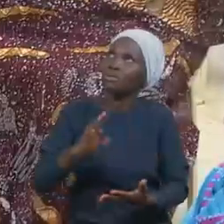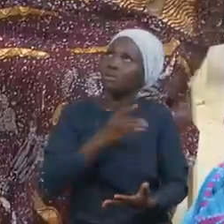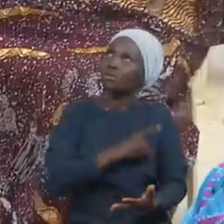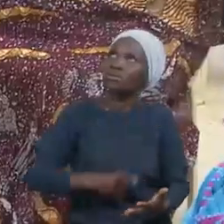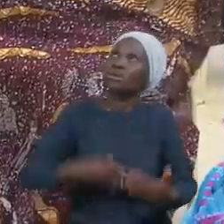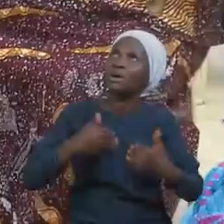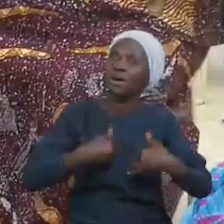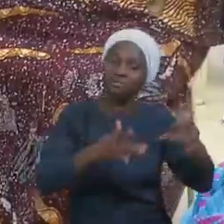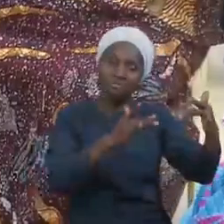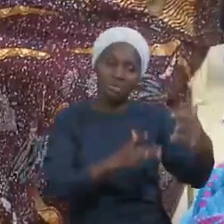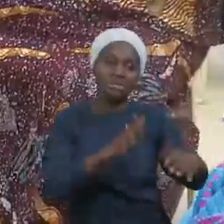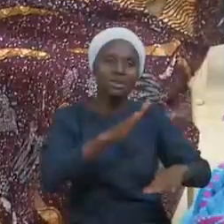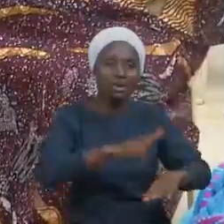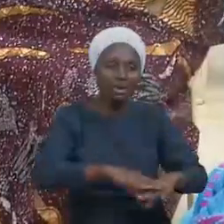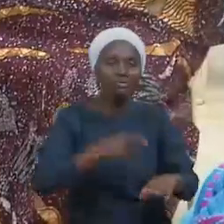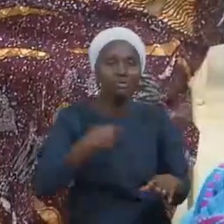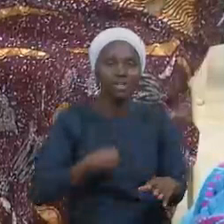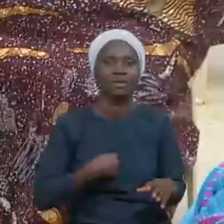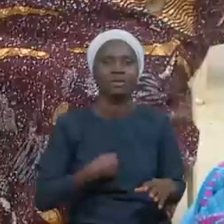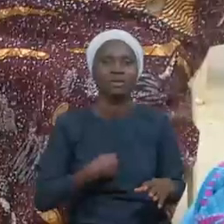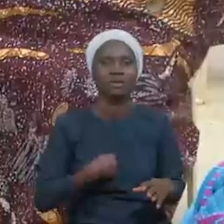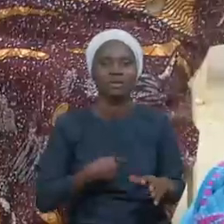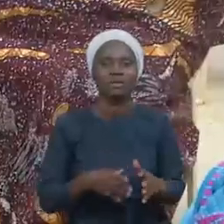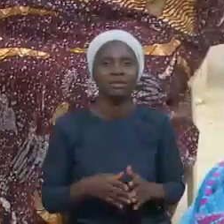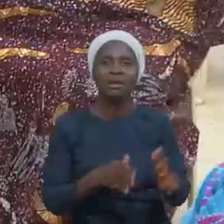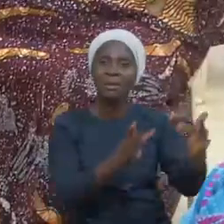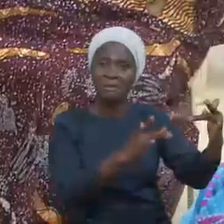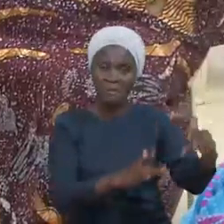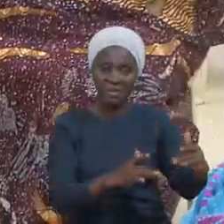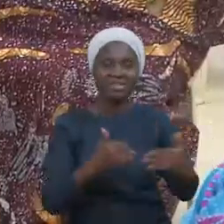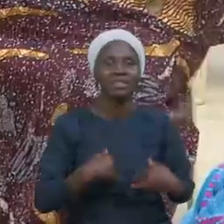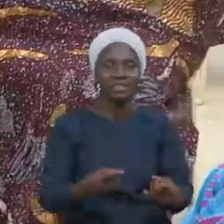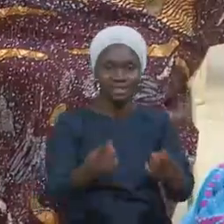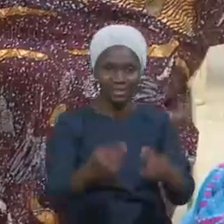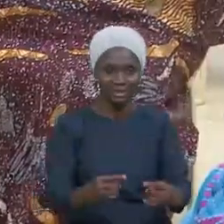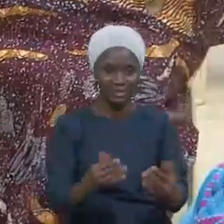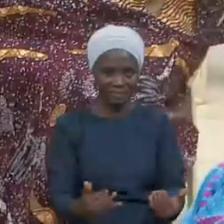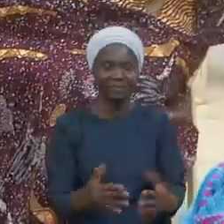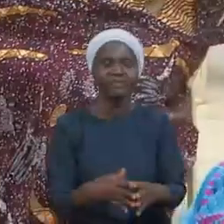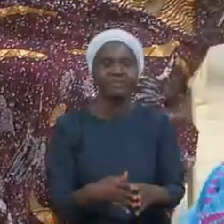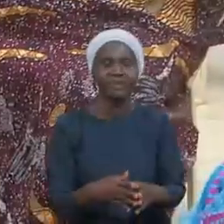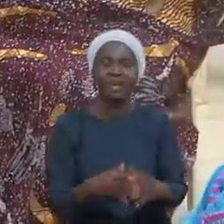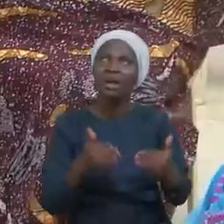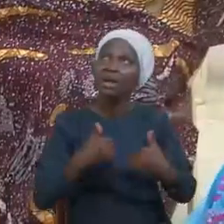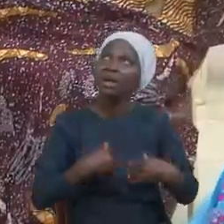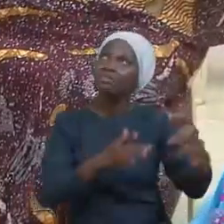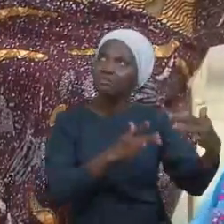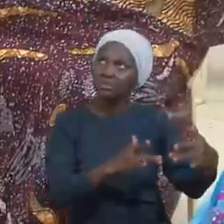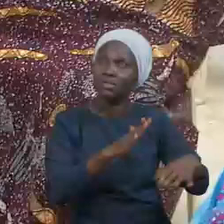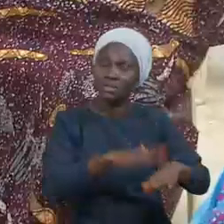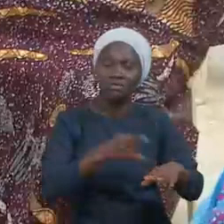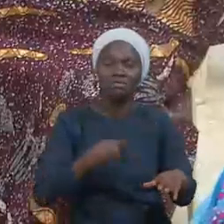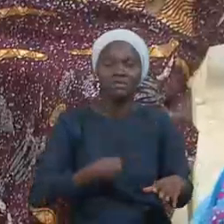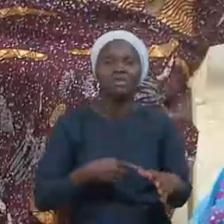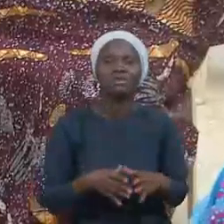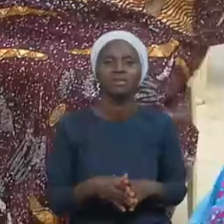have mercy on me. Mercy has come. Have mercy on